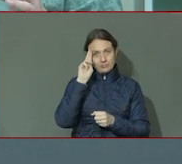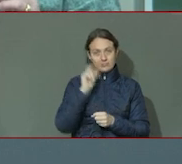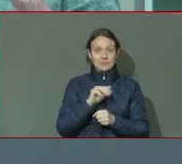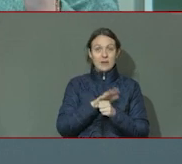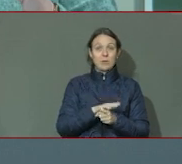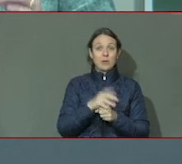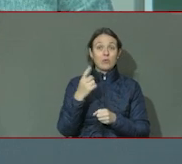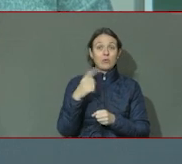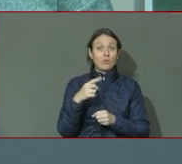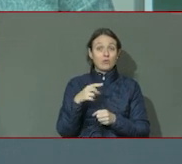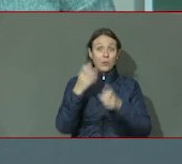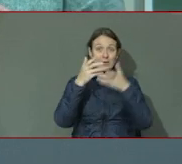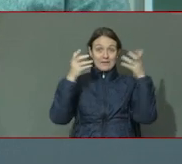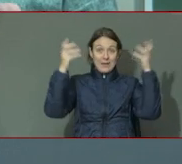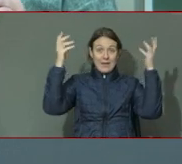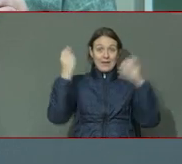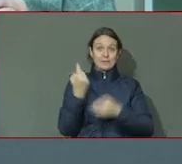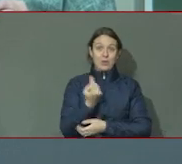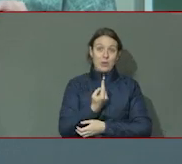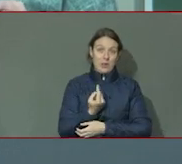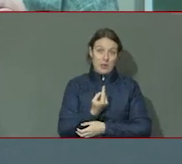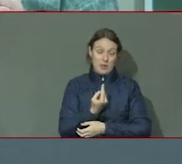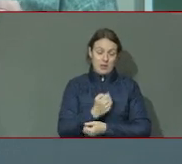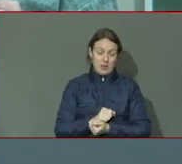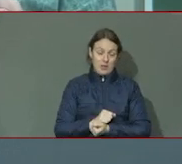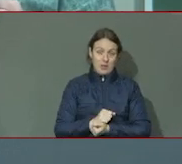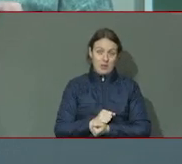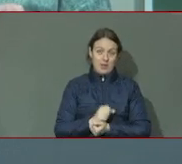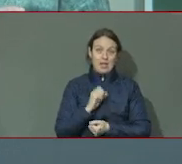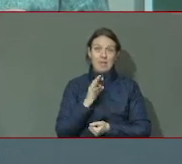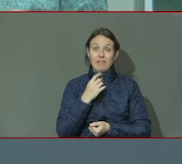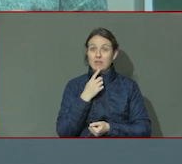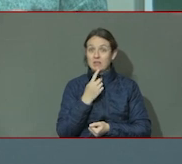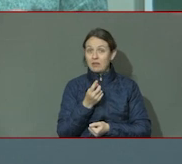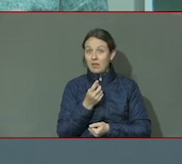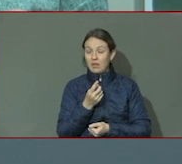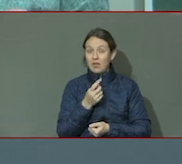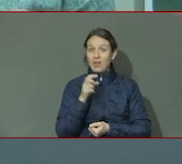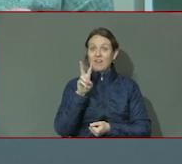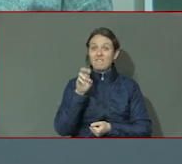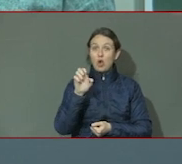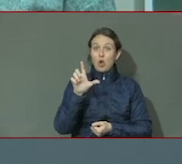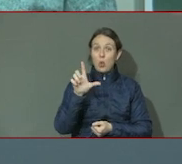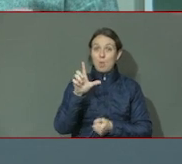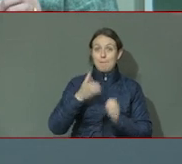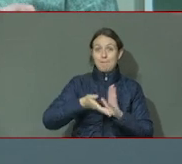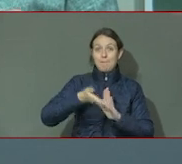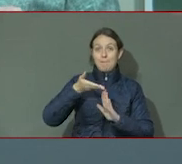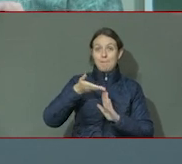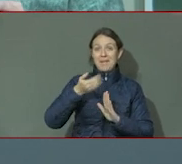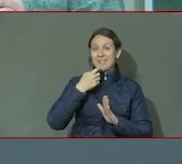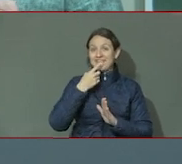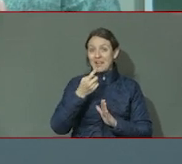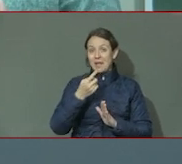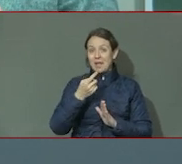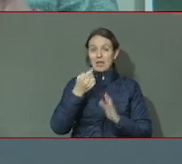only for gases. And if they say there's an increase in volume, you can't write the disturbance